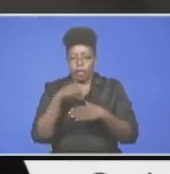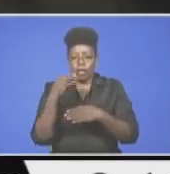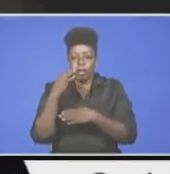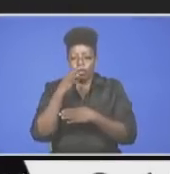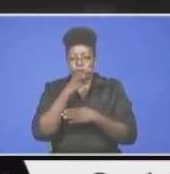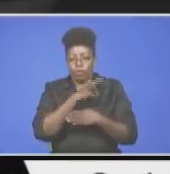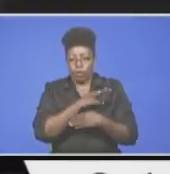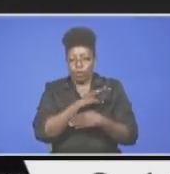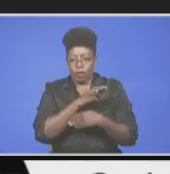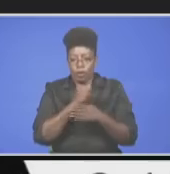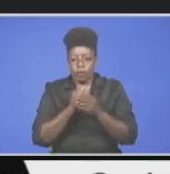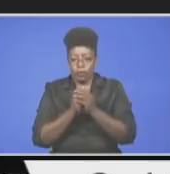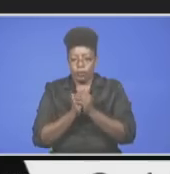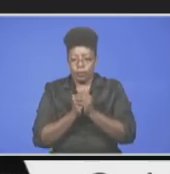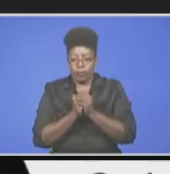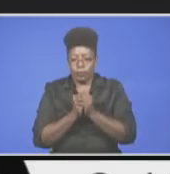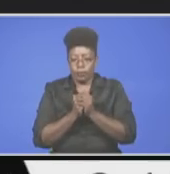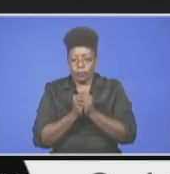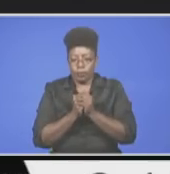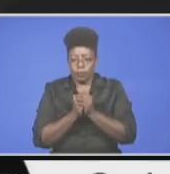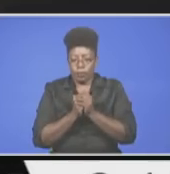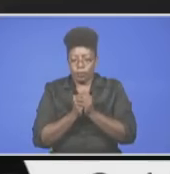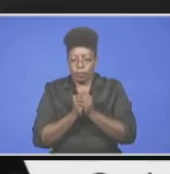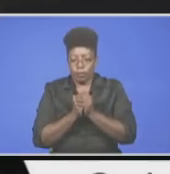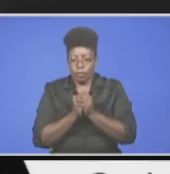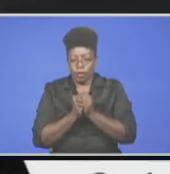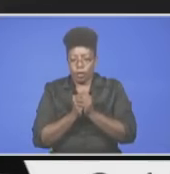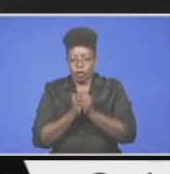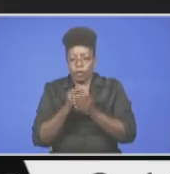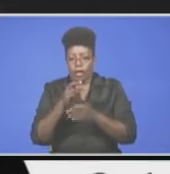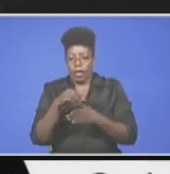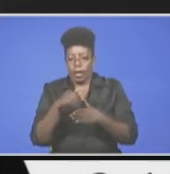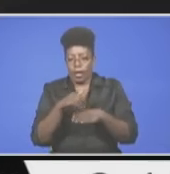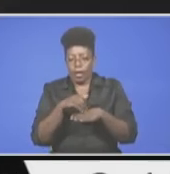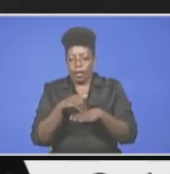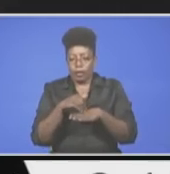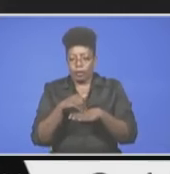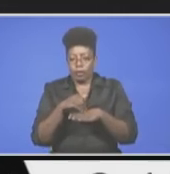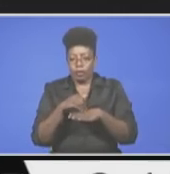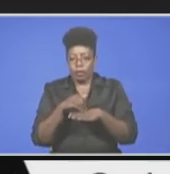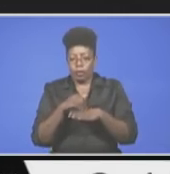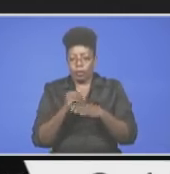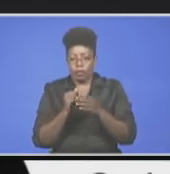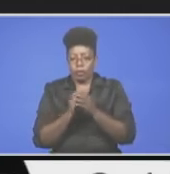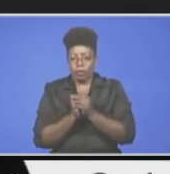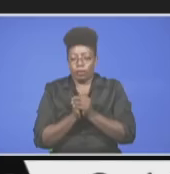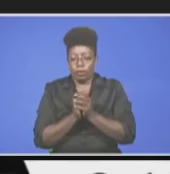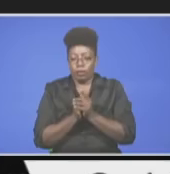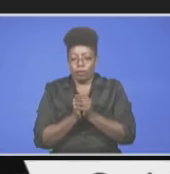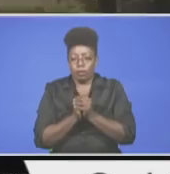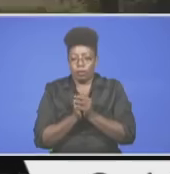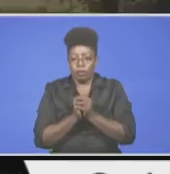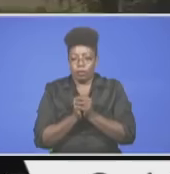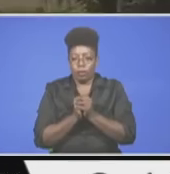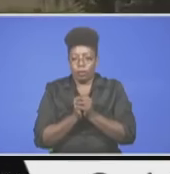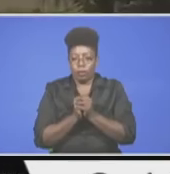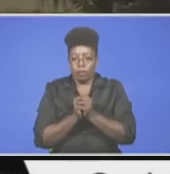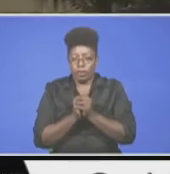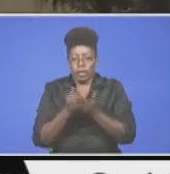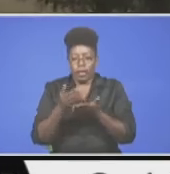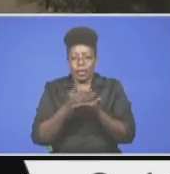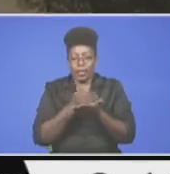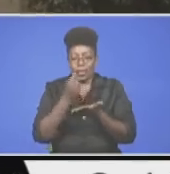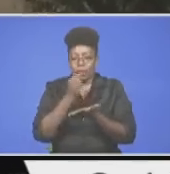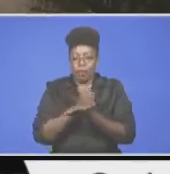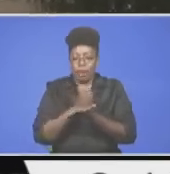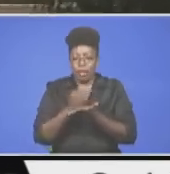scheme. Court papers show that while posing as a recruitment officer for Bahama, Bain collected cash, Bahamian passports, and national insurance